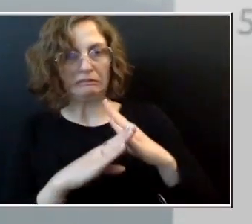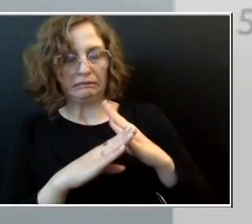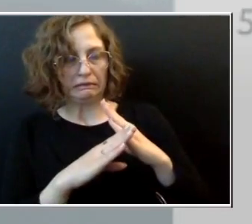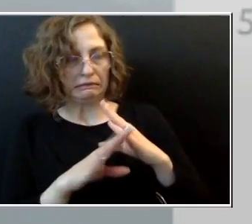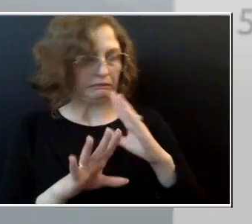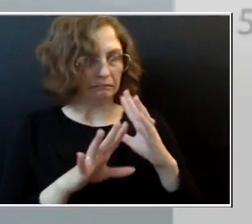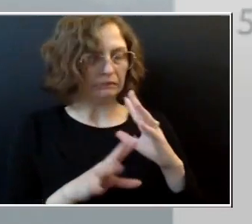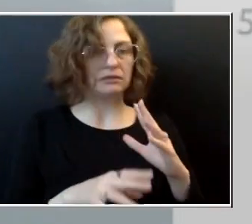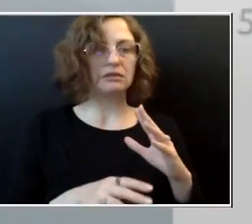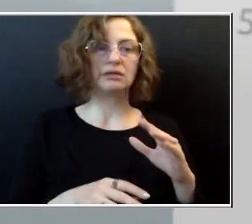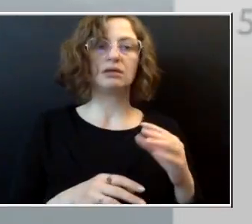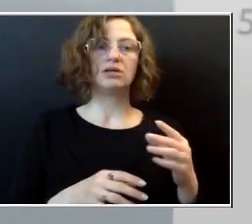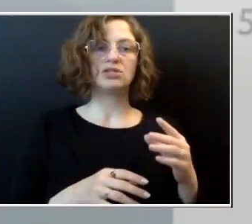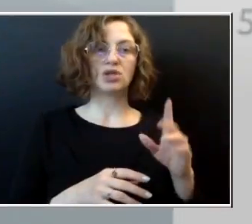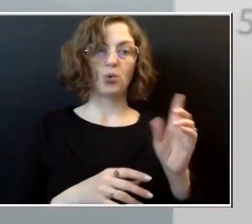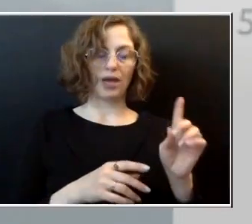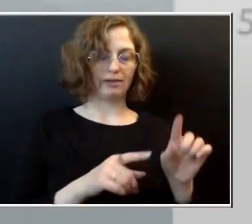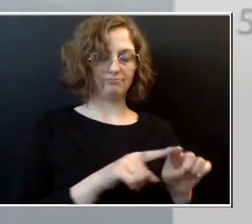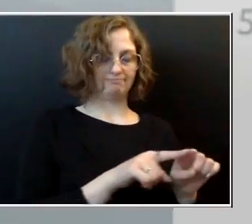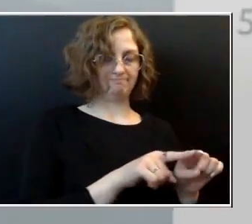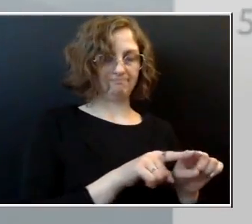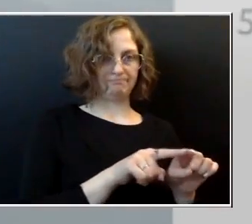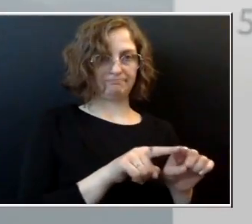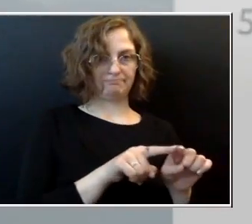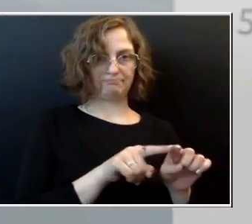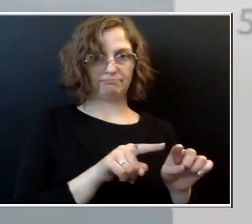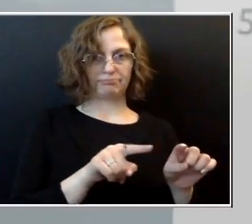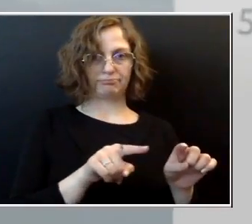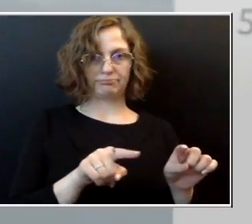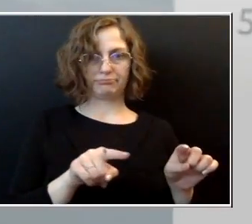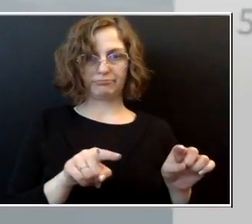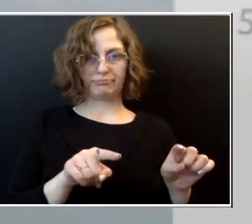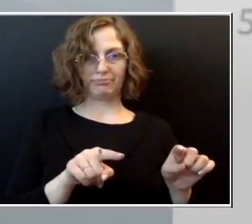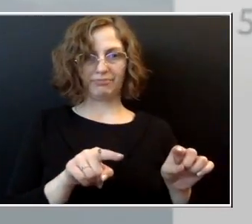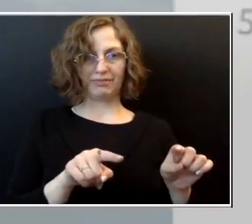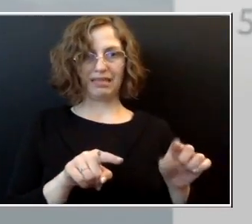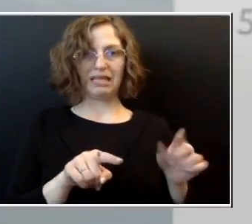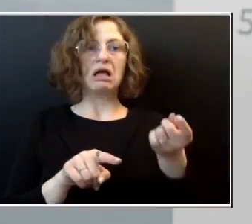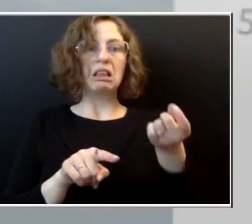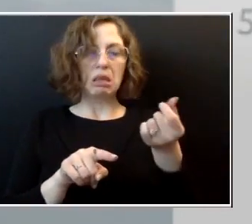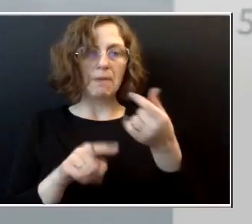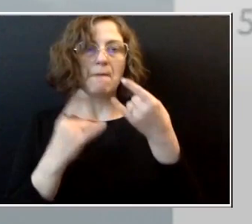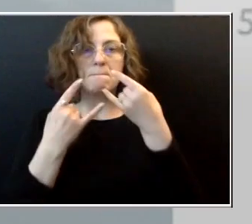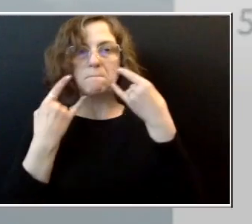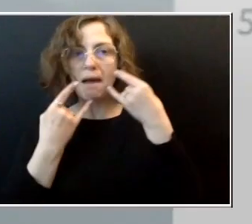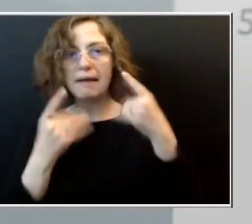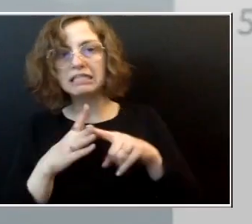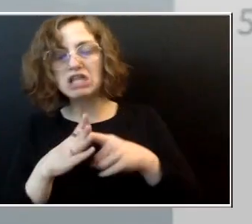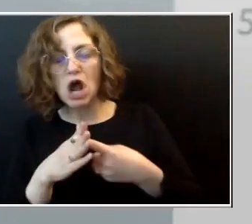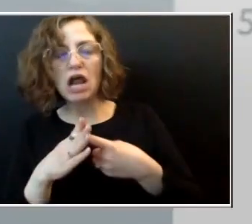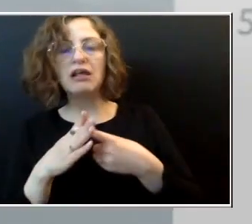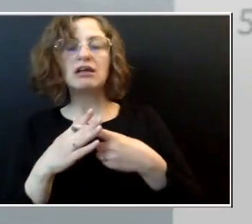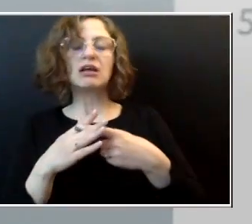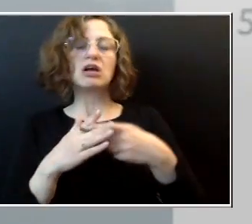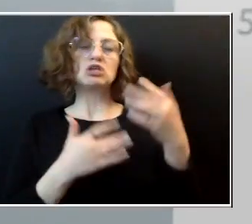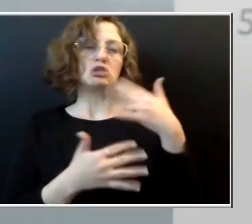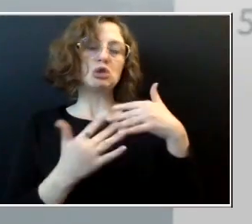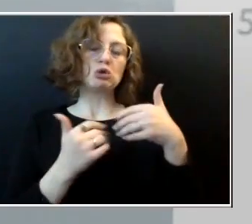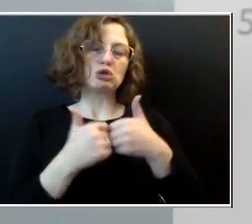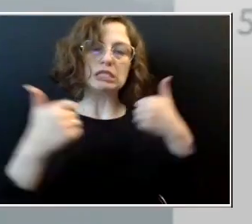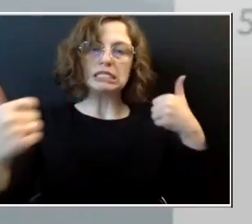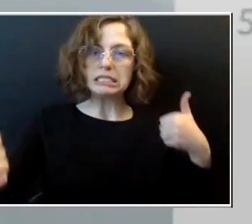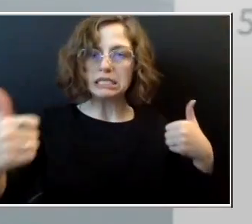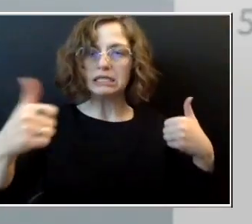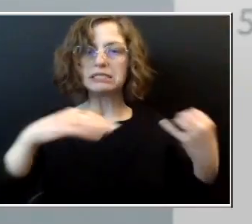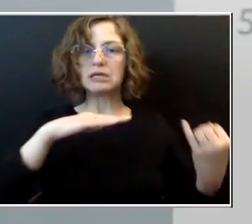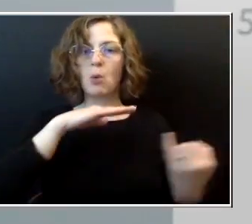in the corner, we have some masking, social distancing, quarantine in place in New York. So people knew to even